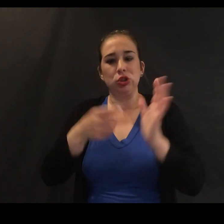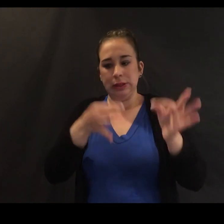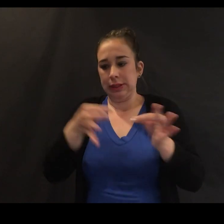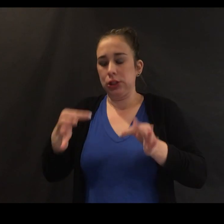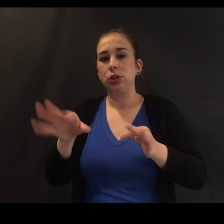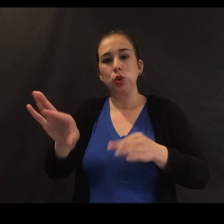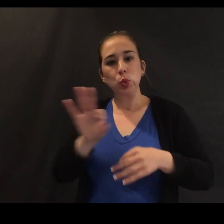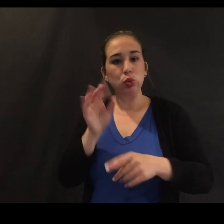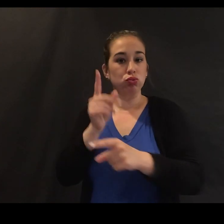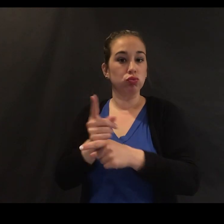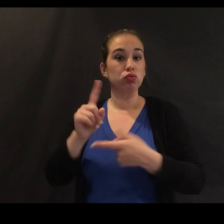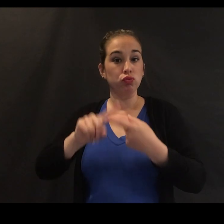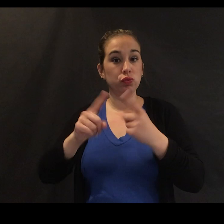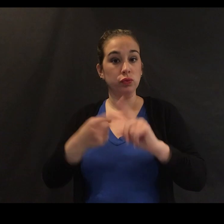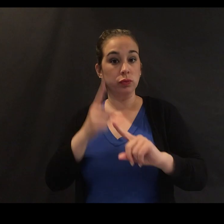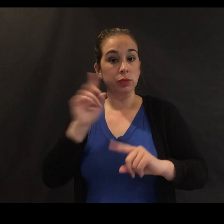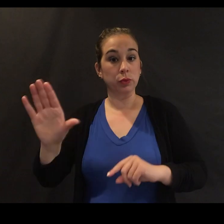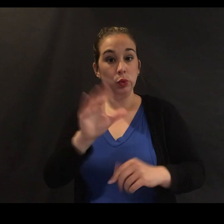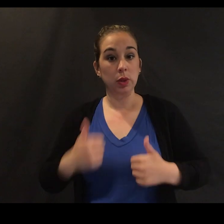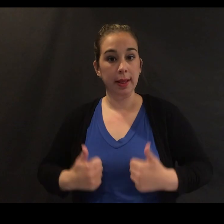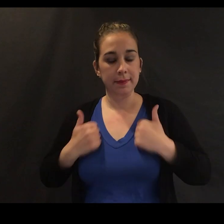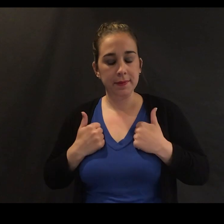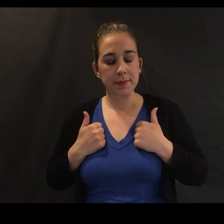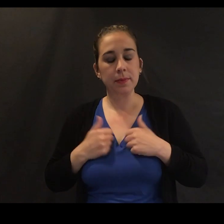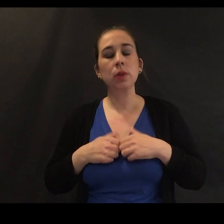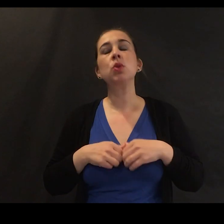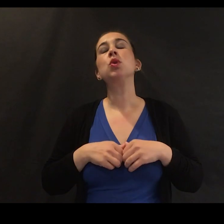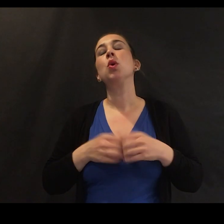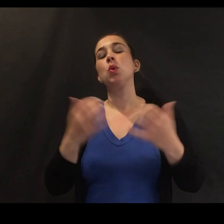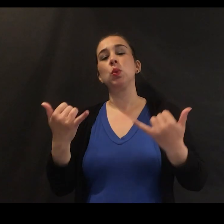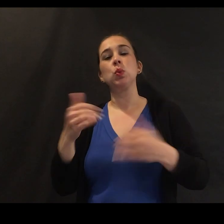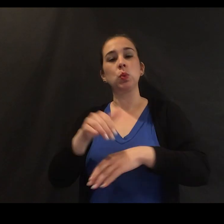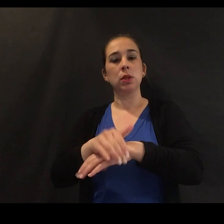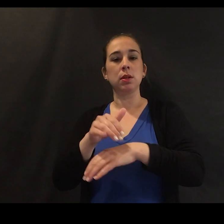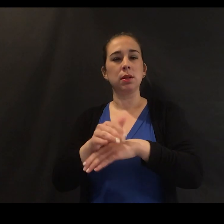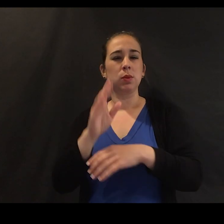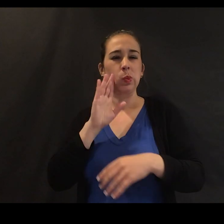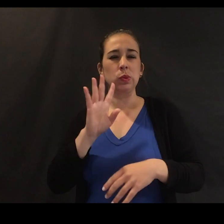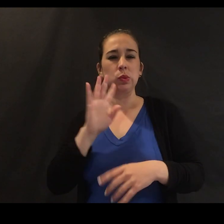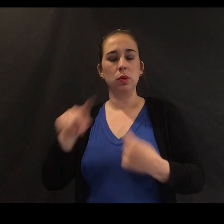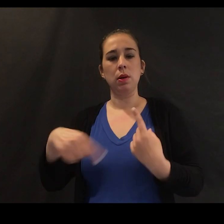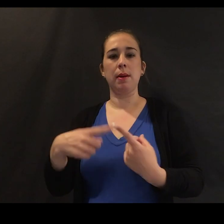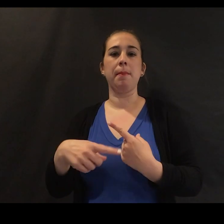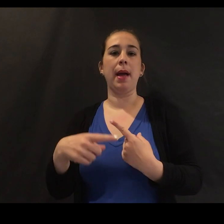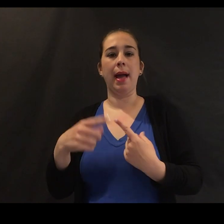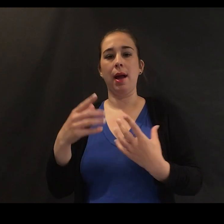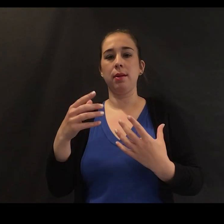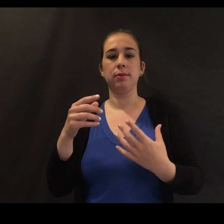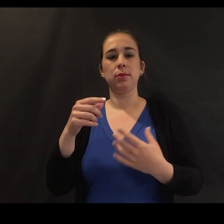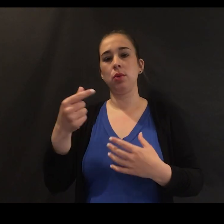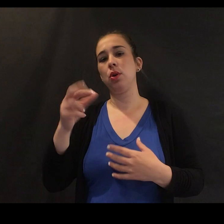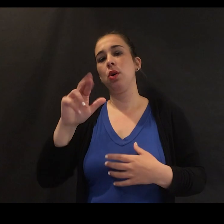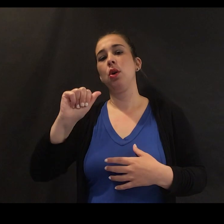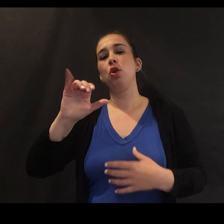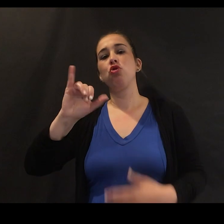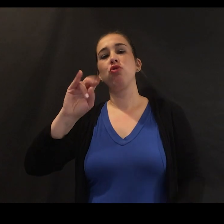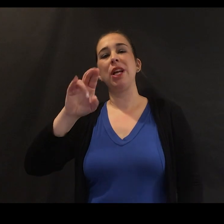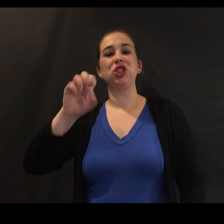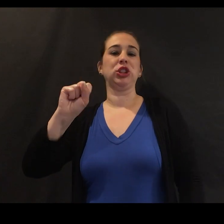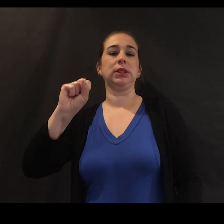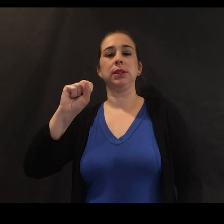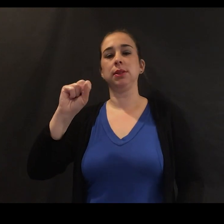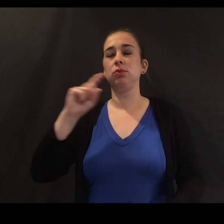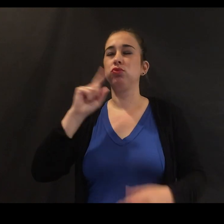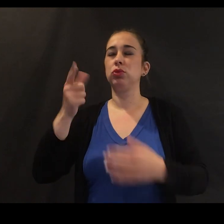the right people for your life. As I said, we're going to talk tonight about this idea of graciousness in relationships. And this whole